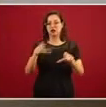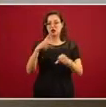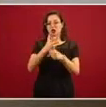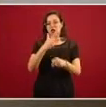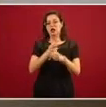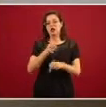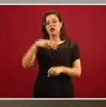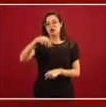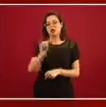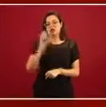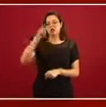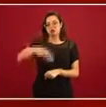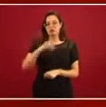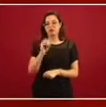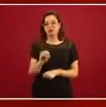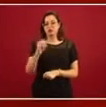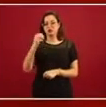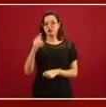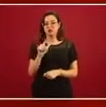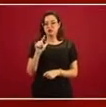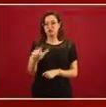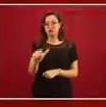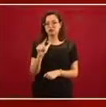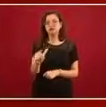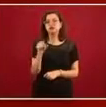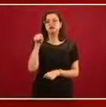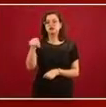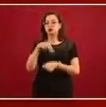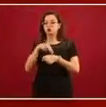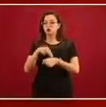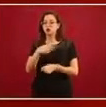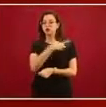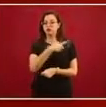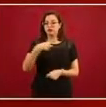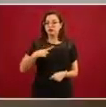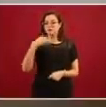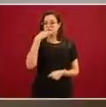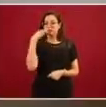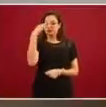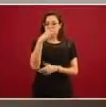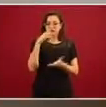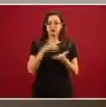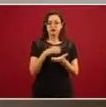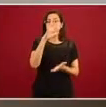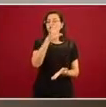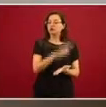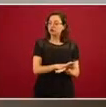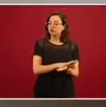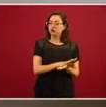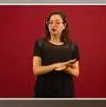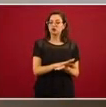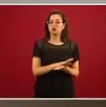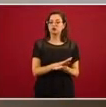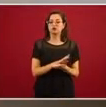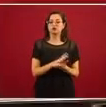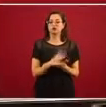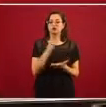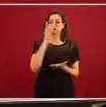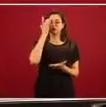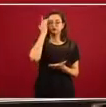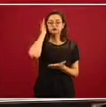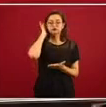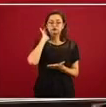provide treatment to patients exhibiting symptoms. They are obligated by law to notify these